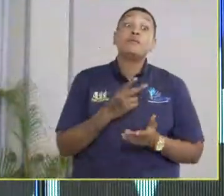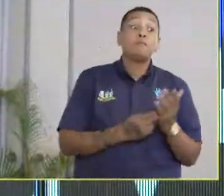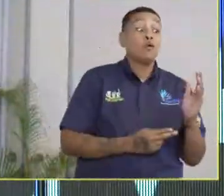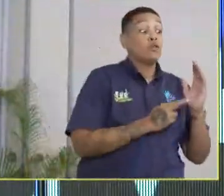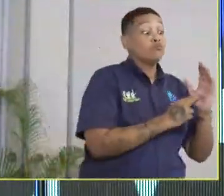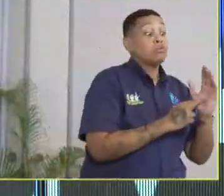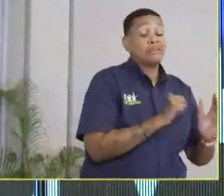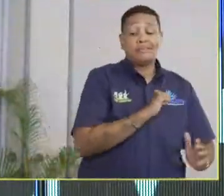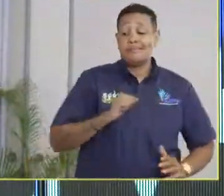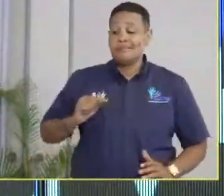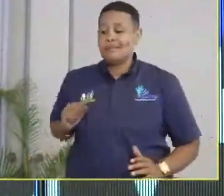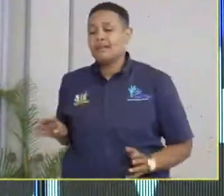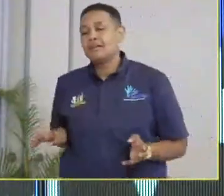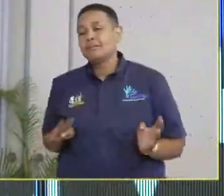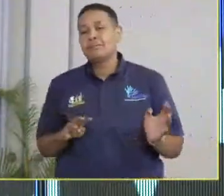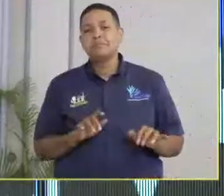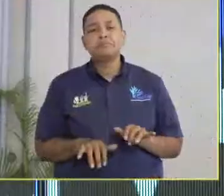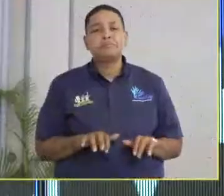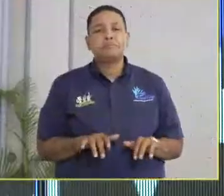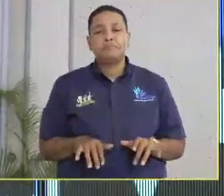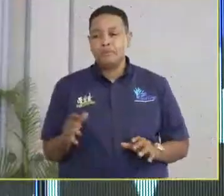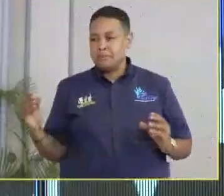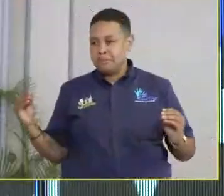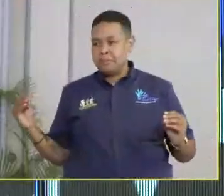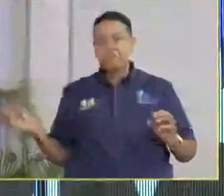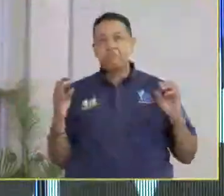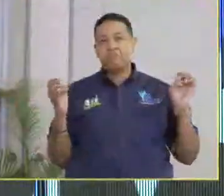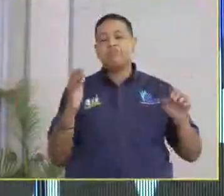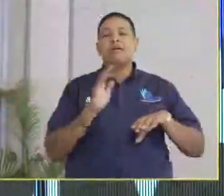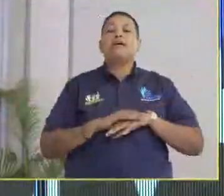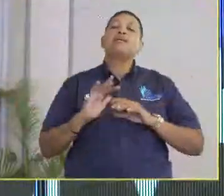upper houses of Parliament will be at your fingertips.